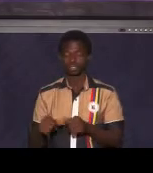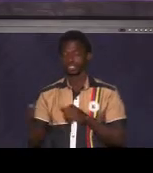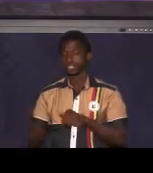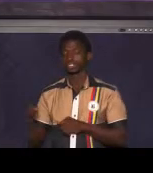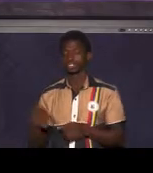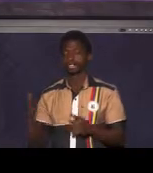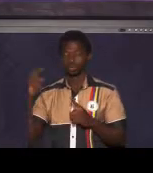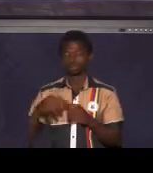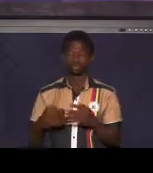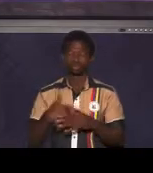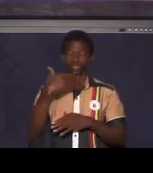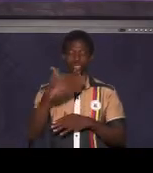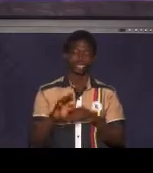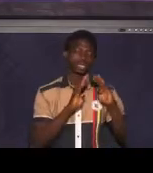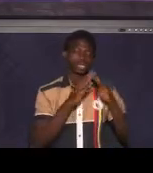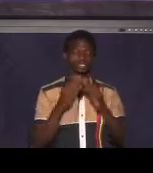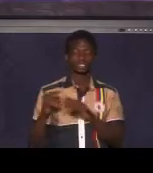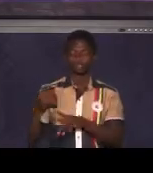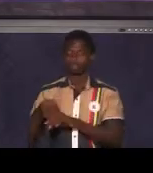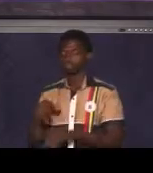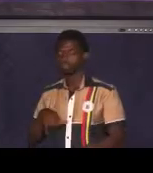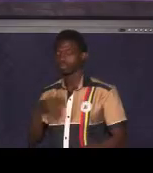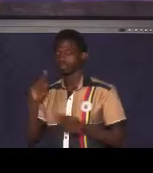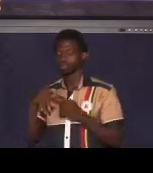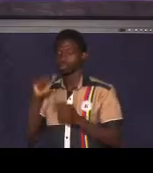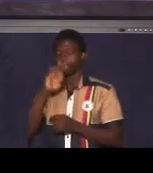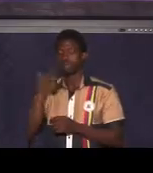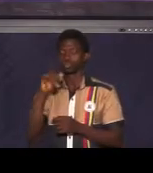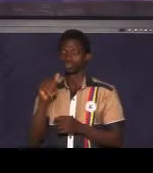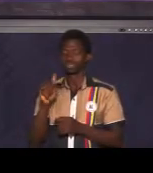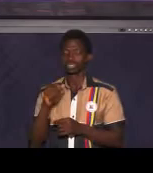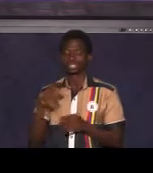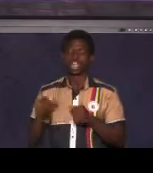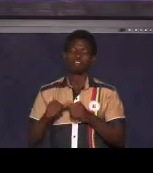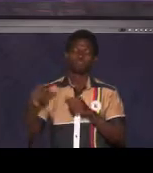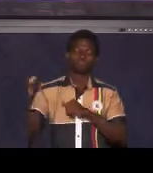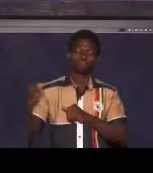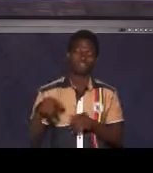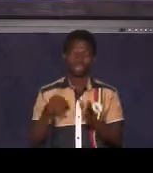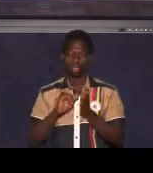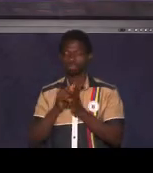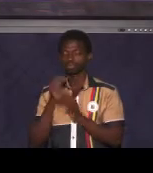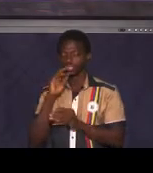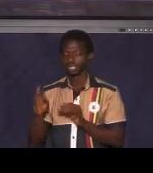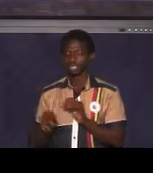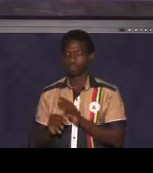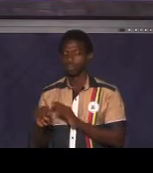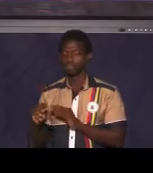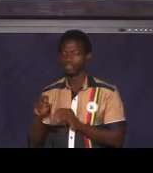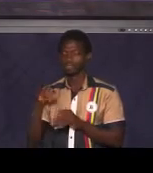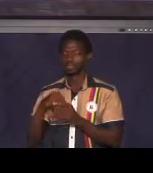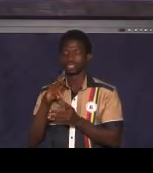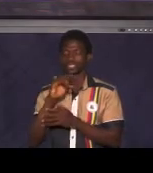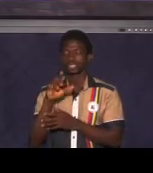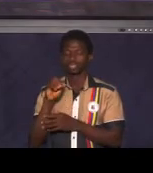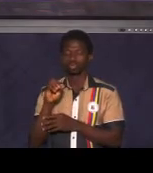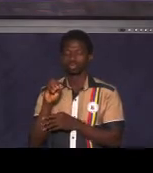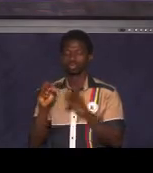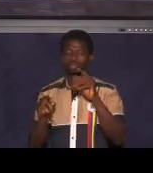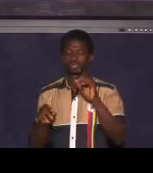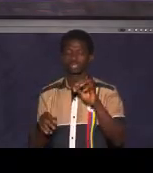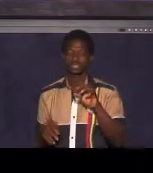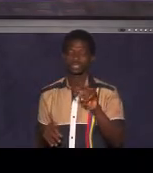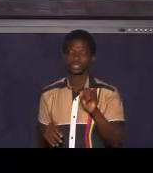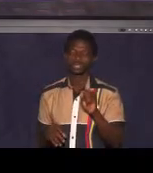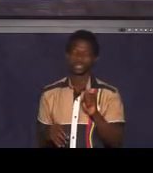the next city. So from Lagos to Abuja, these are far distances. Those are measured in kilometers. It's not possible for one person to